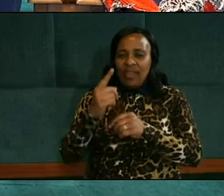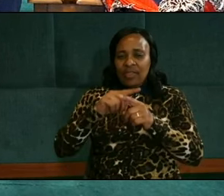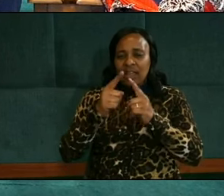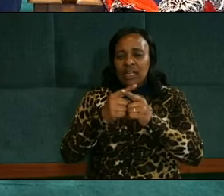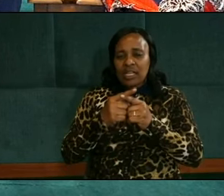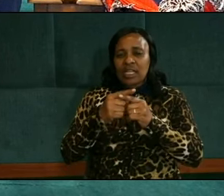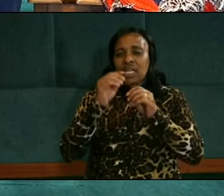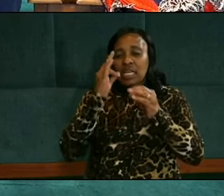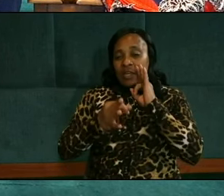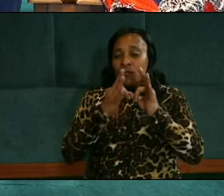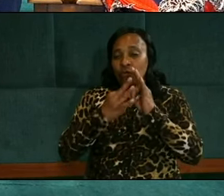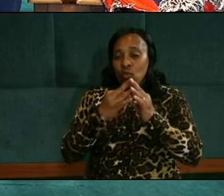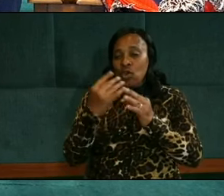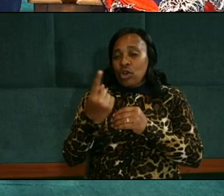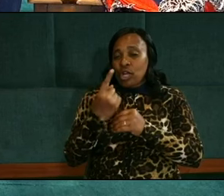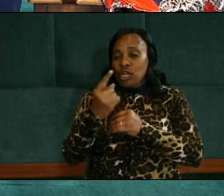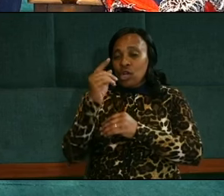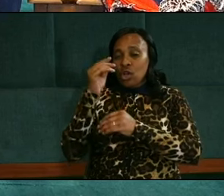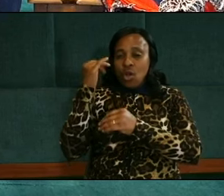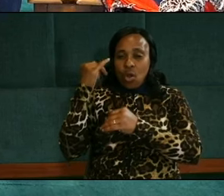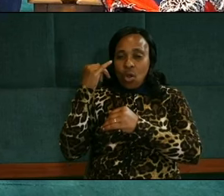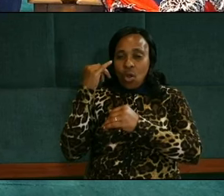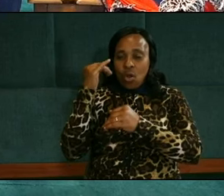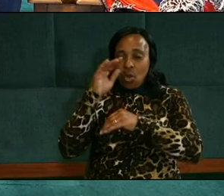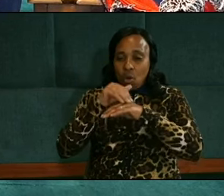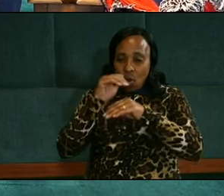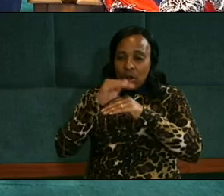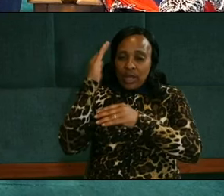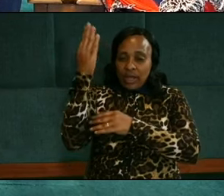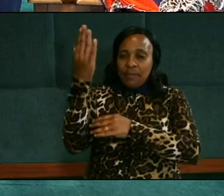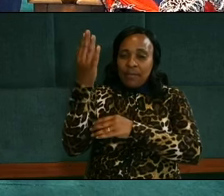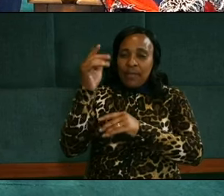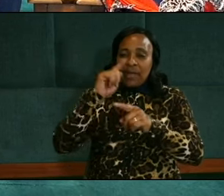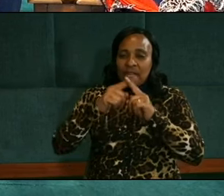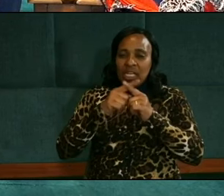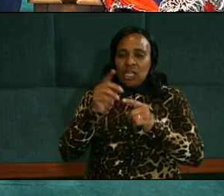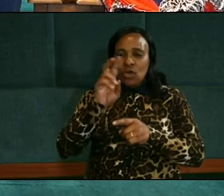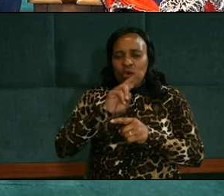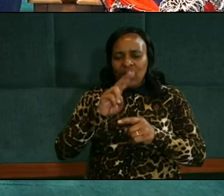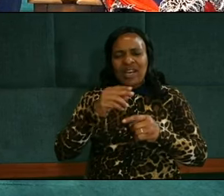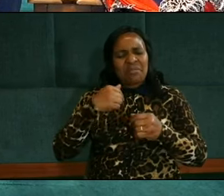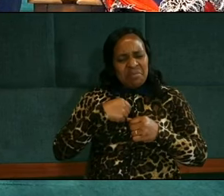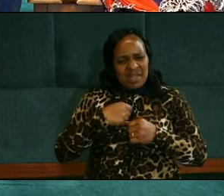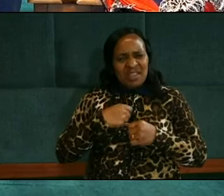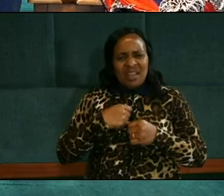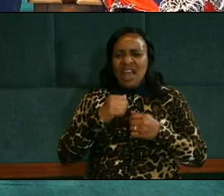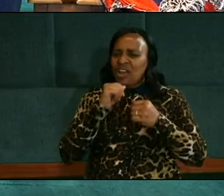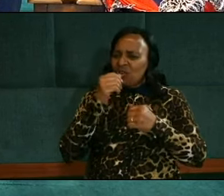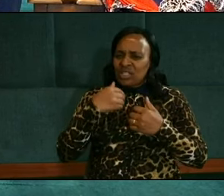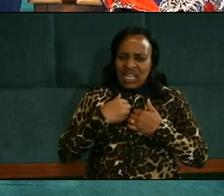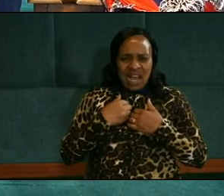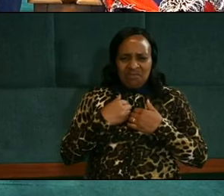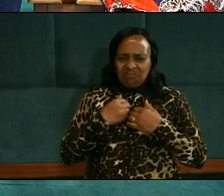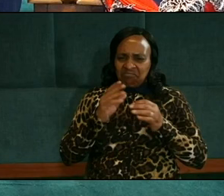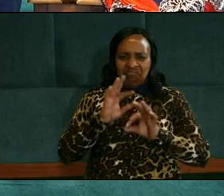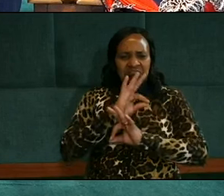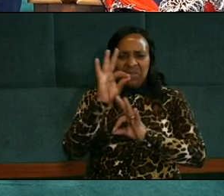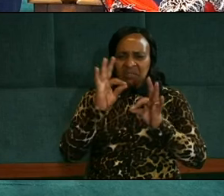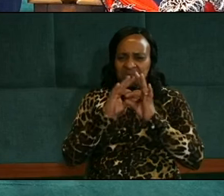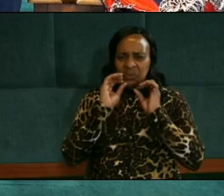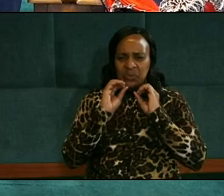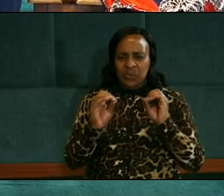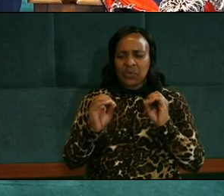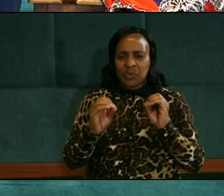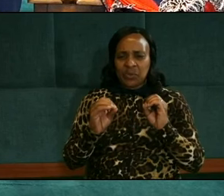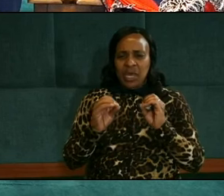on him. The idea is to recognize that I have fallen short and I need to call on